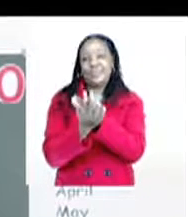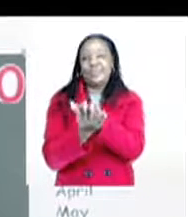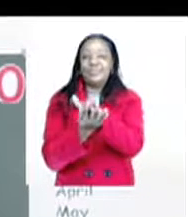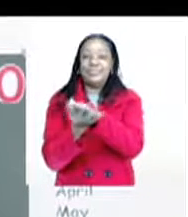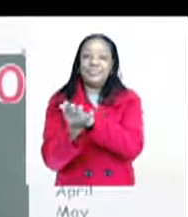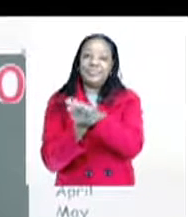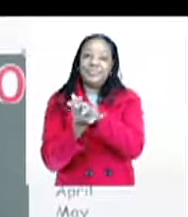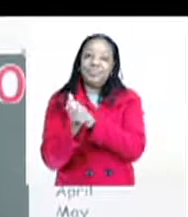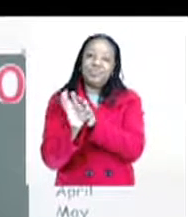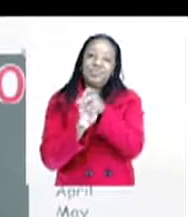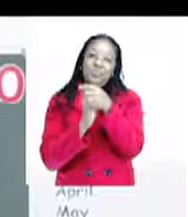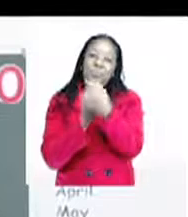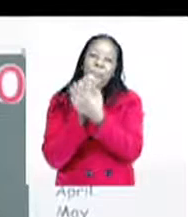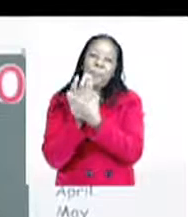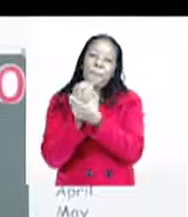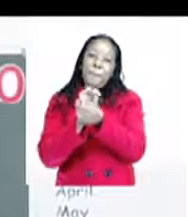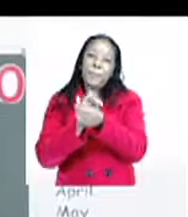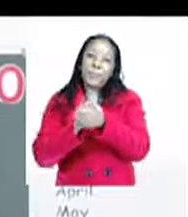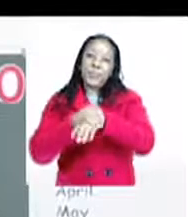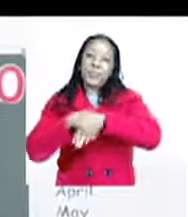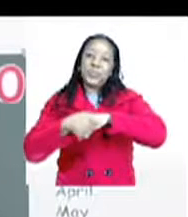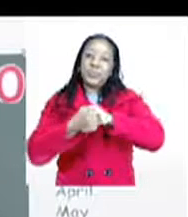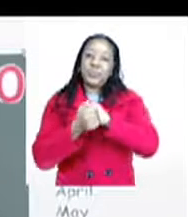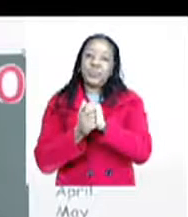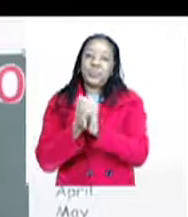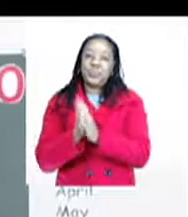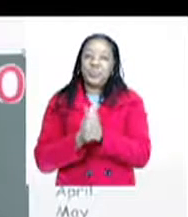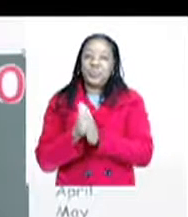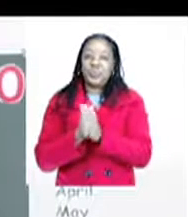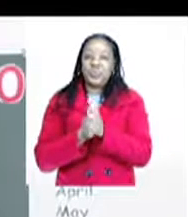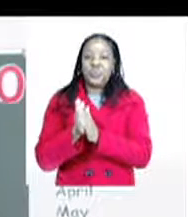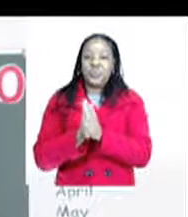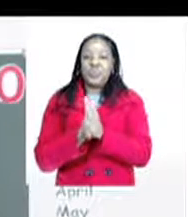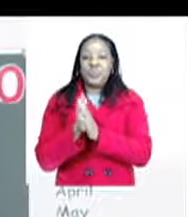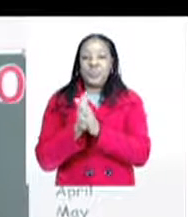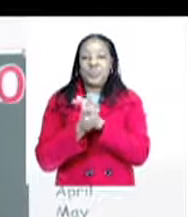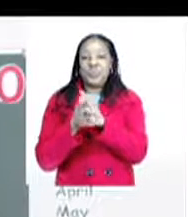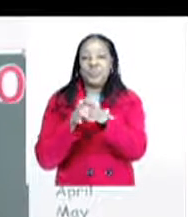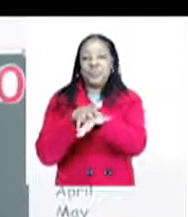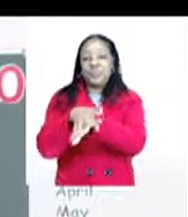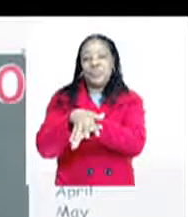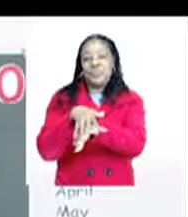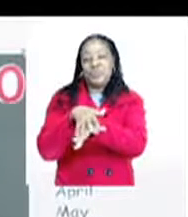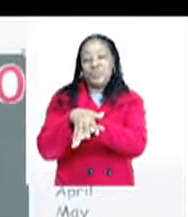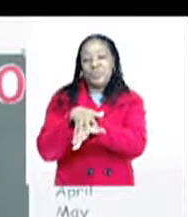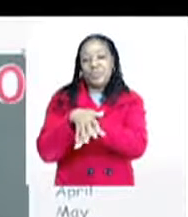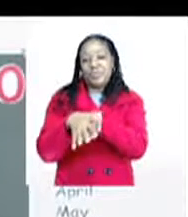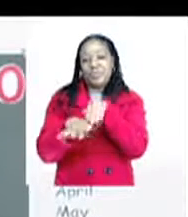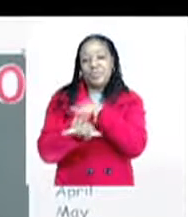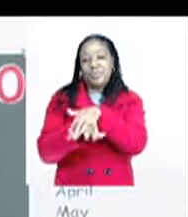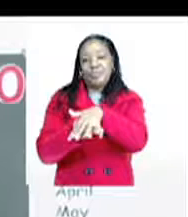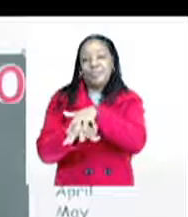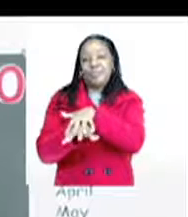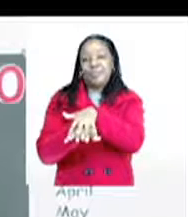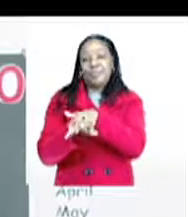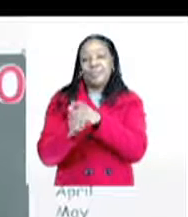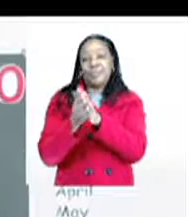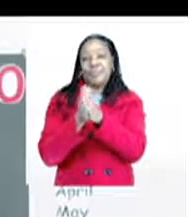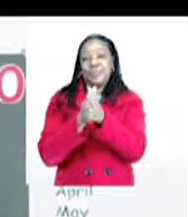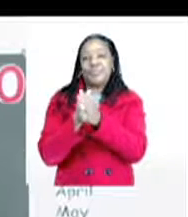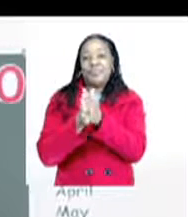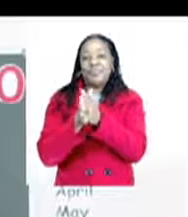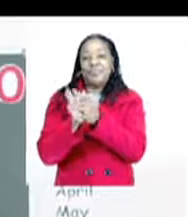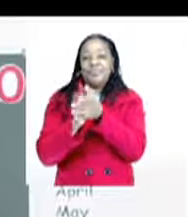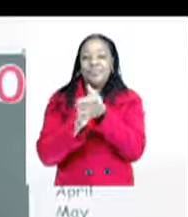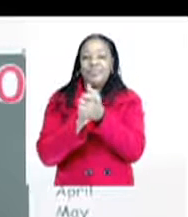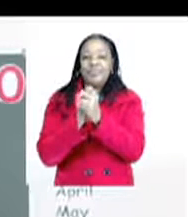sanitized. Rub, rub, rub your hands back, inside and forth. Now your